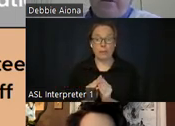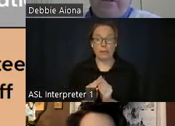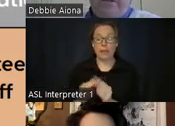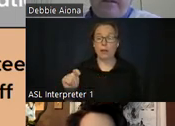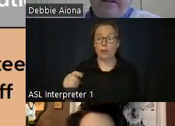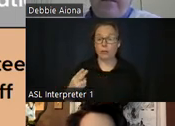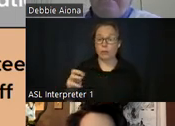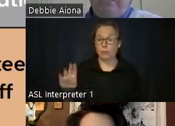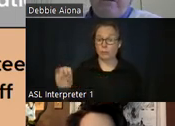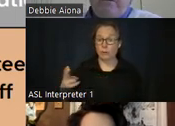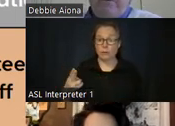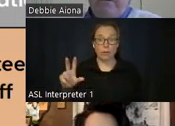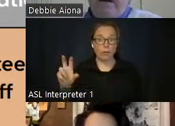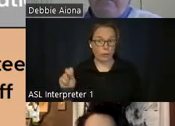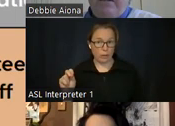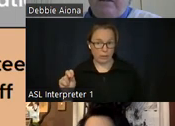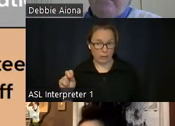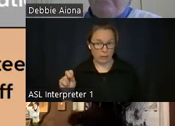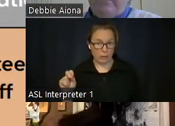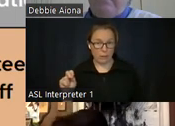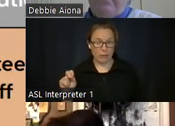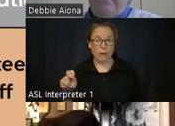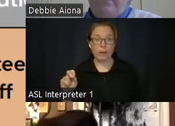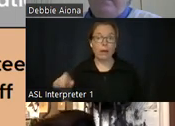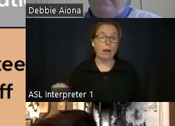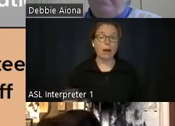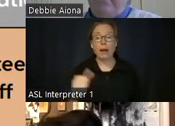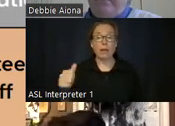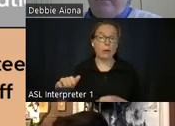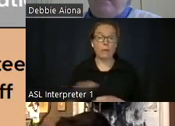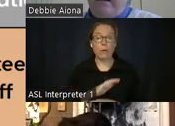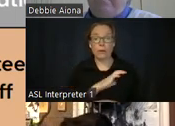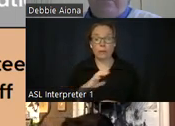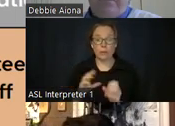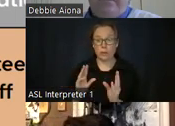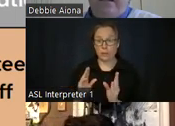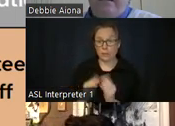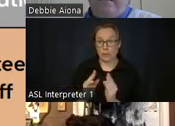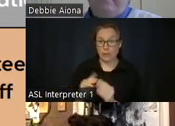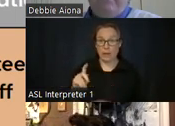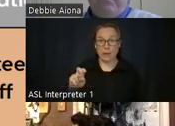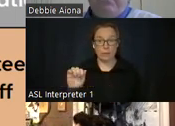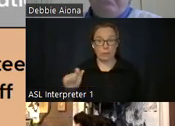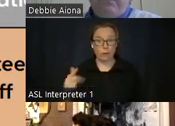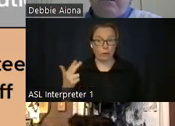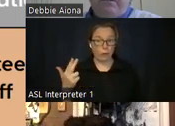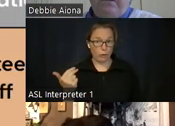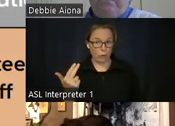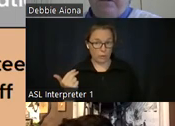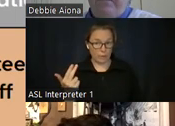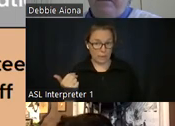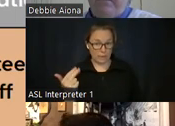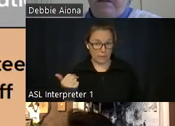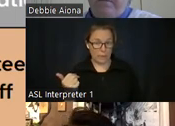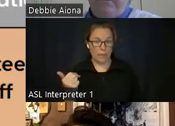Thursday, March 30th. We will have another full commission meeting on Thursday, April 13th, which will include